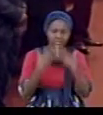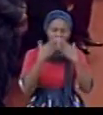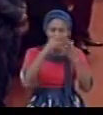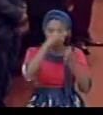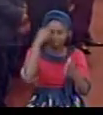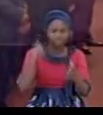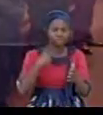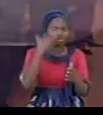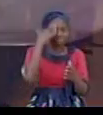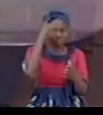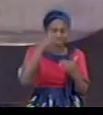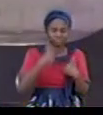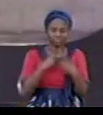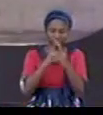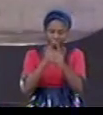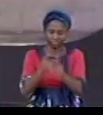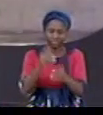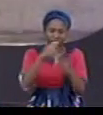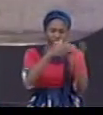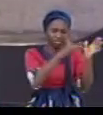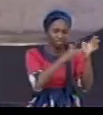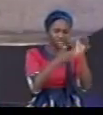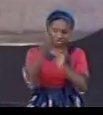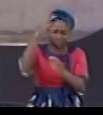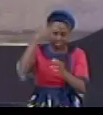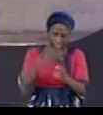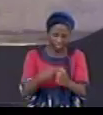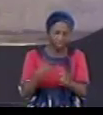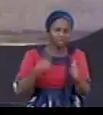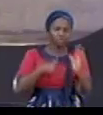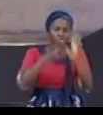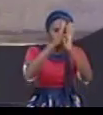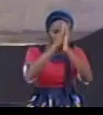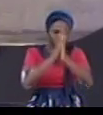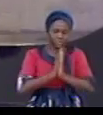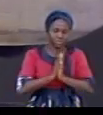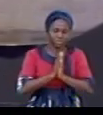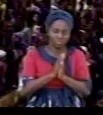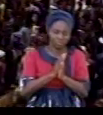have answered. In Jesus' name we pray.